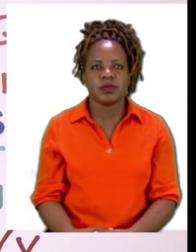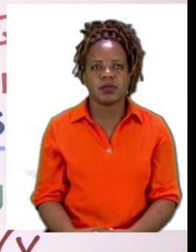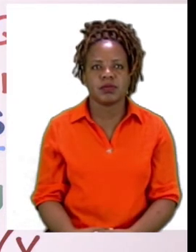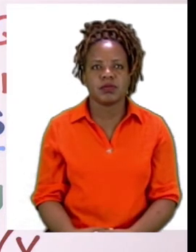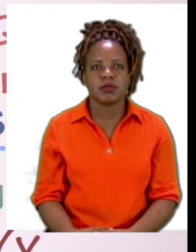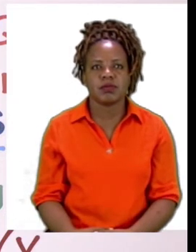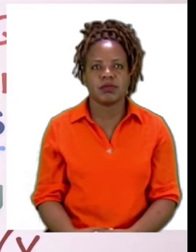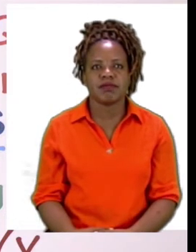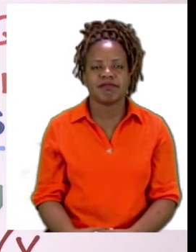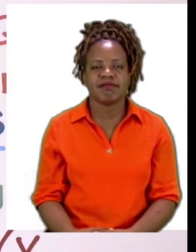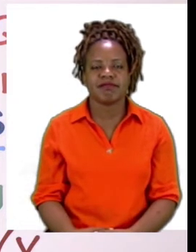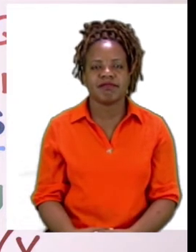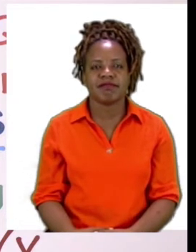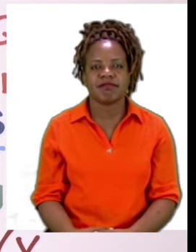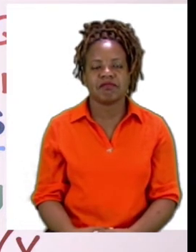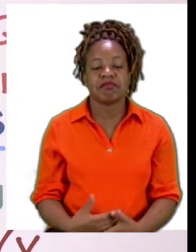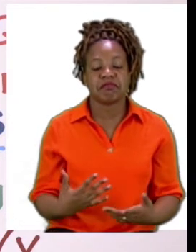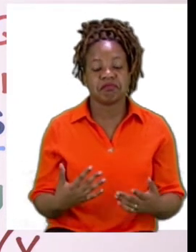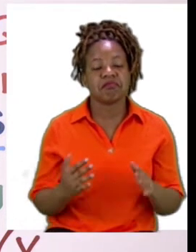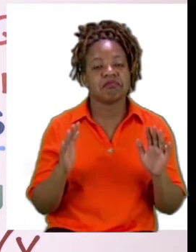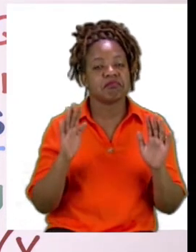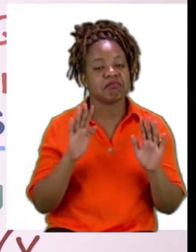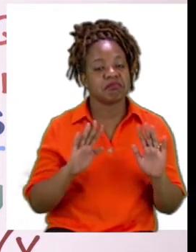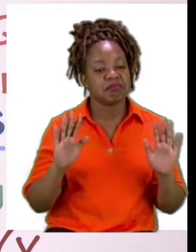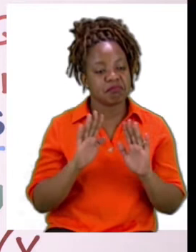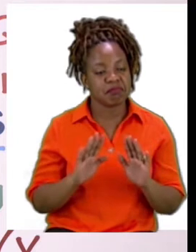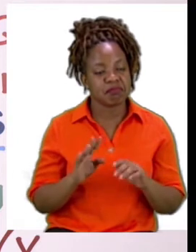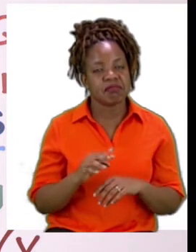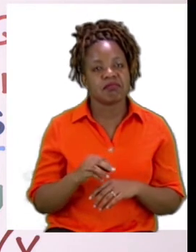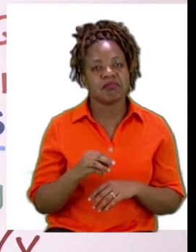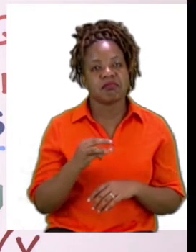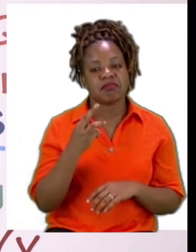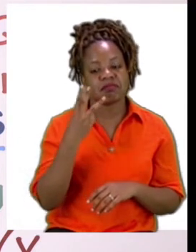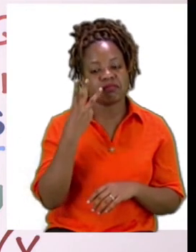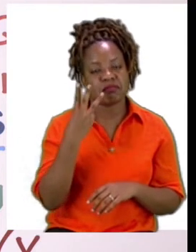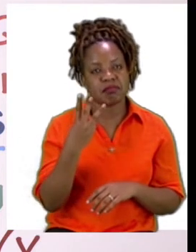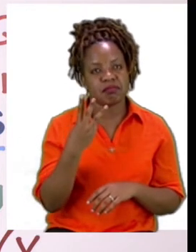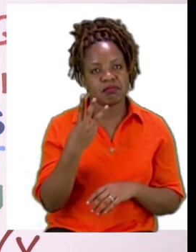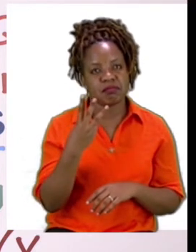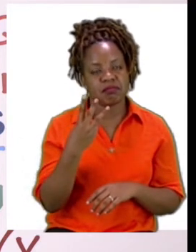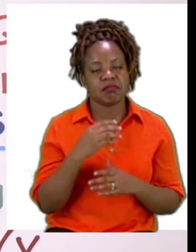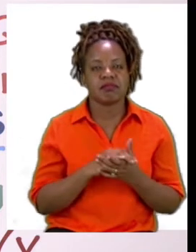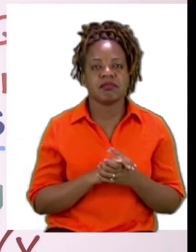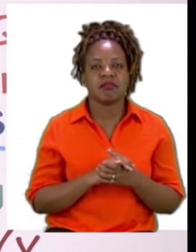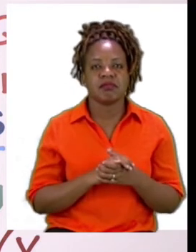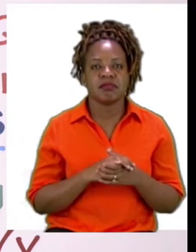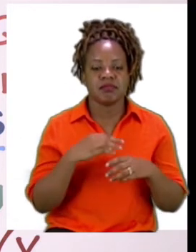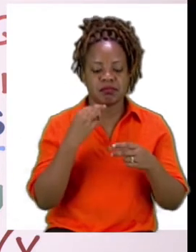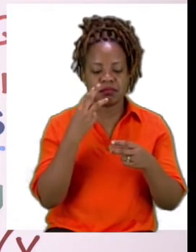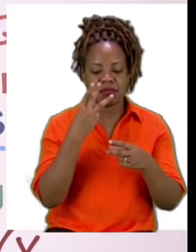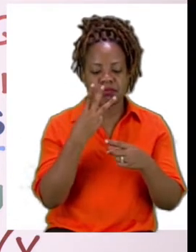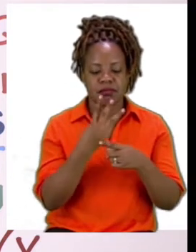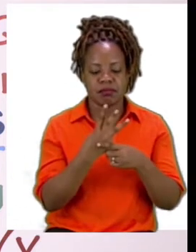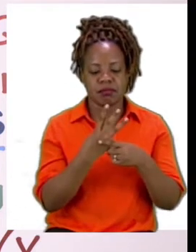And if I say I want to shade another quarter, or I must shade 3/4,